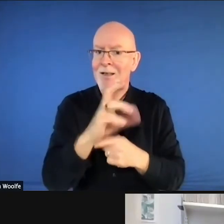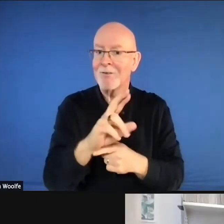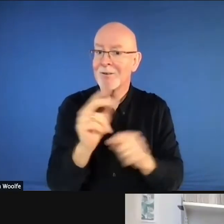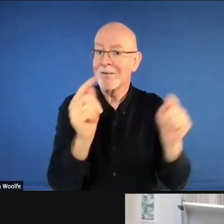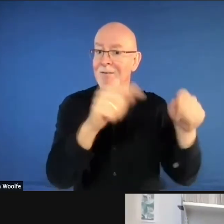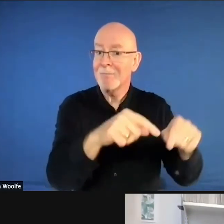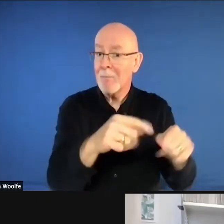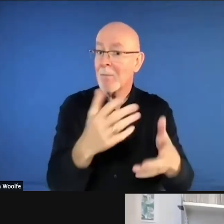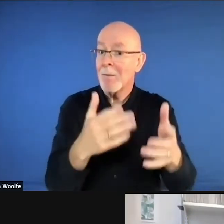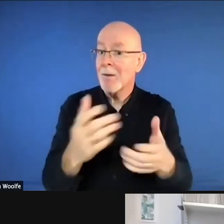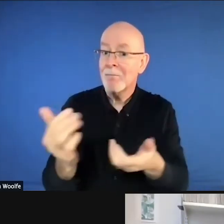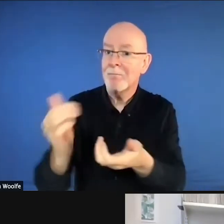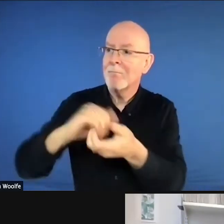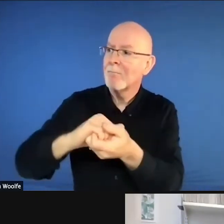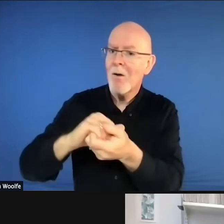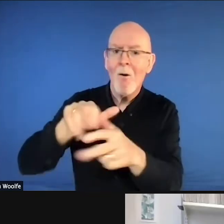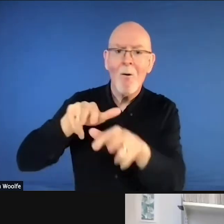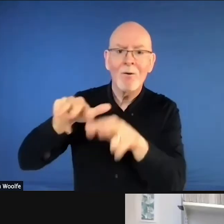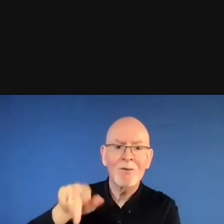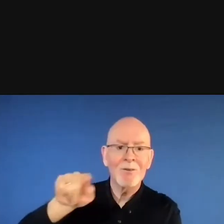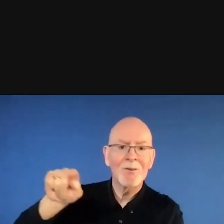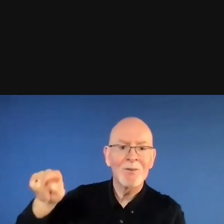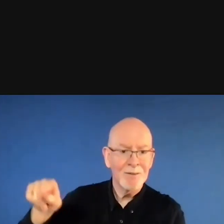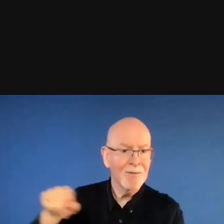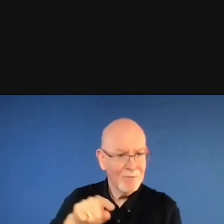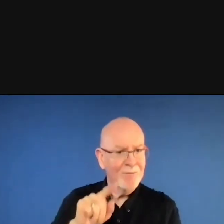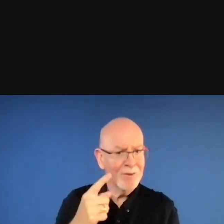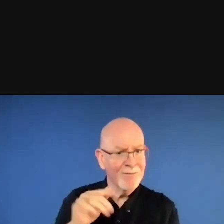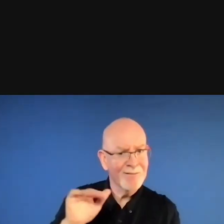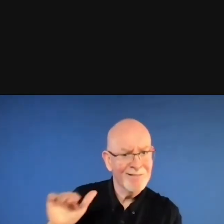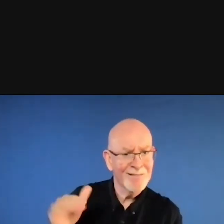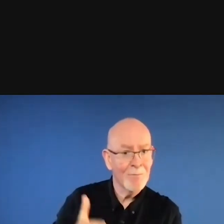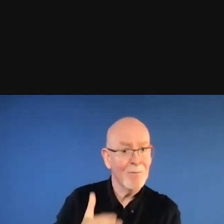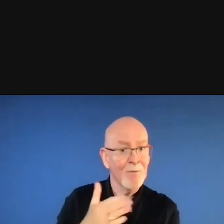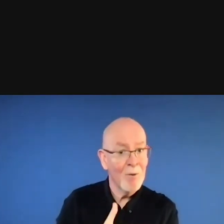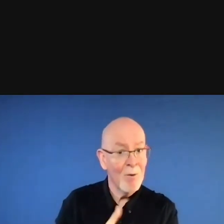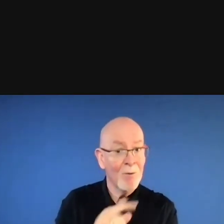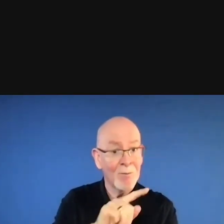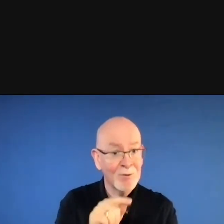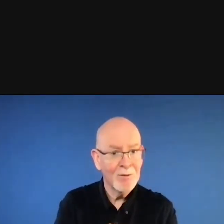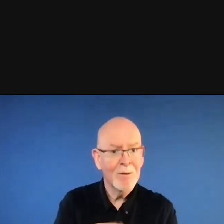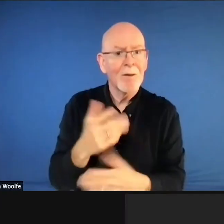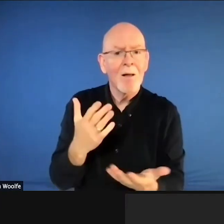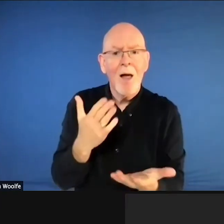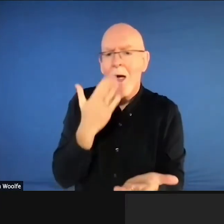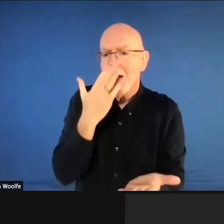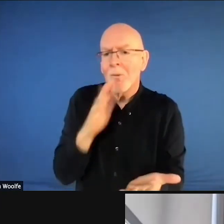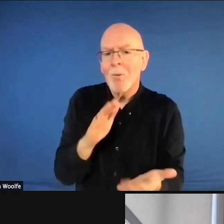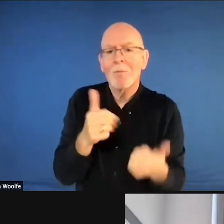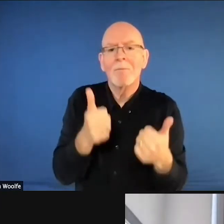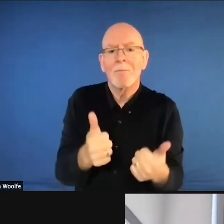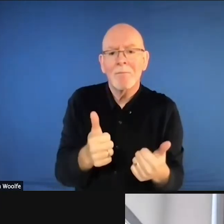Excellent. Thanks a lot, Jeff. Idil, turning back to you, the